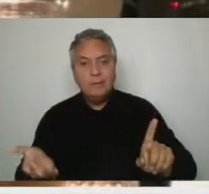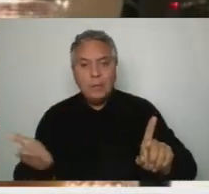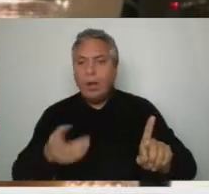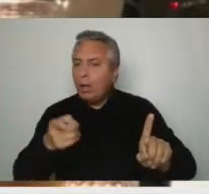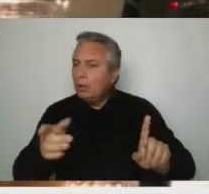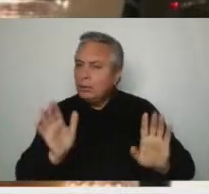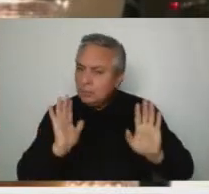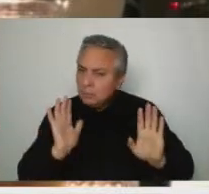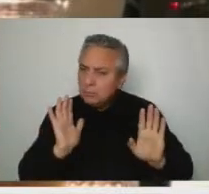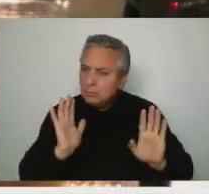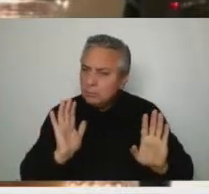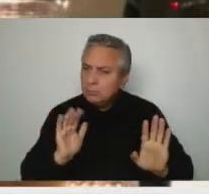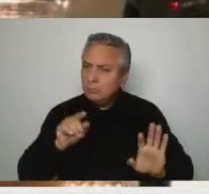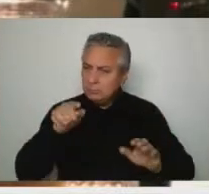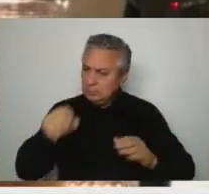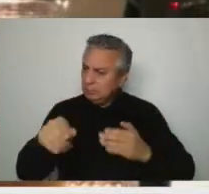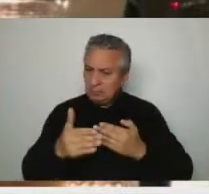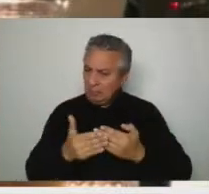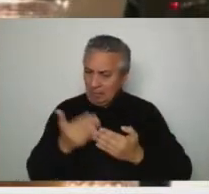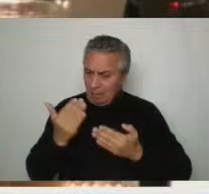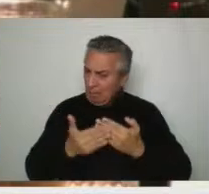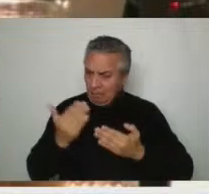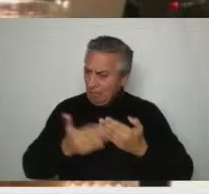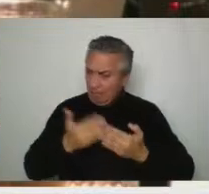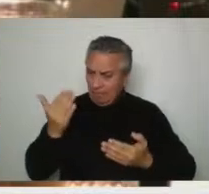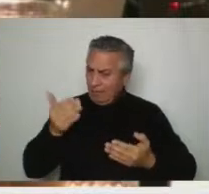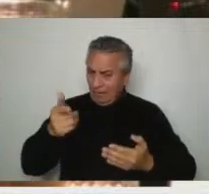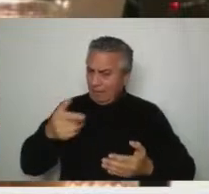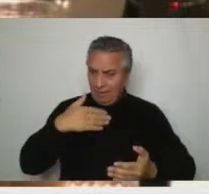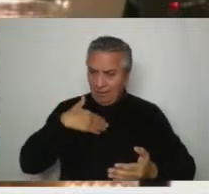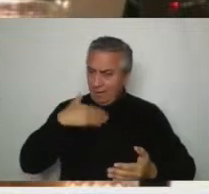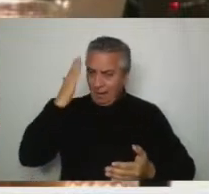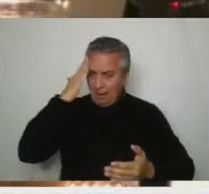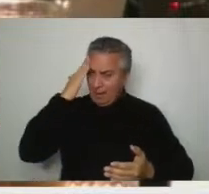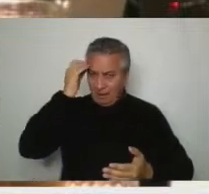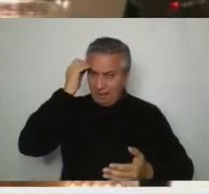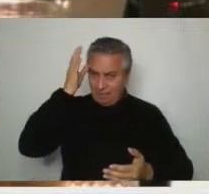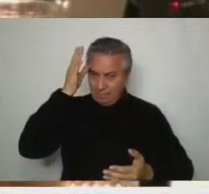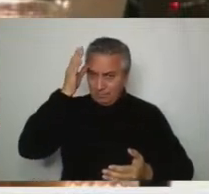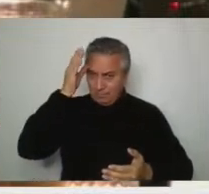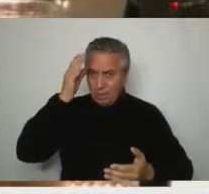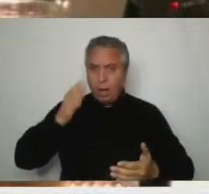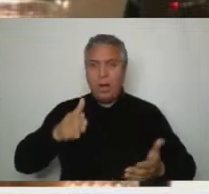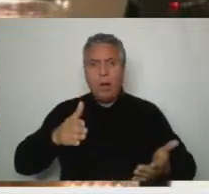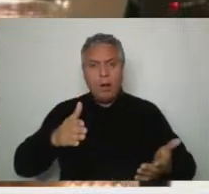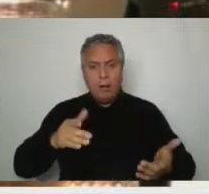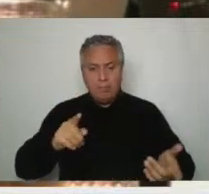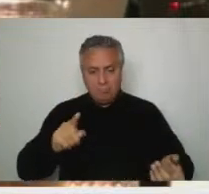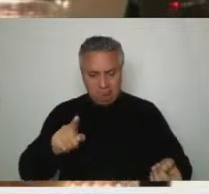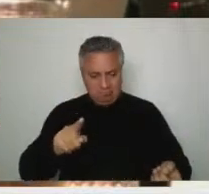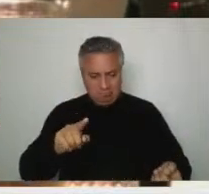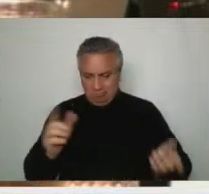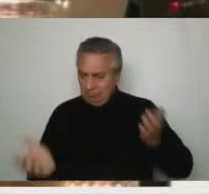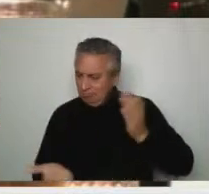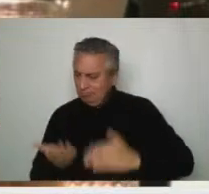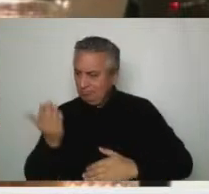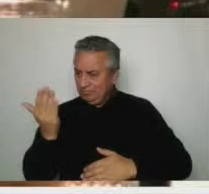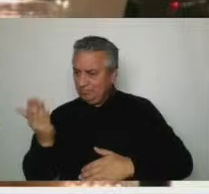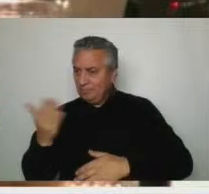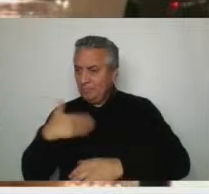involved. The question is, why is that so difficult to understand? Why is it so difficult to implement?